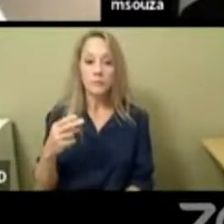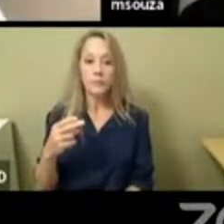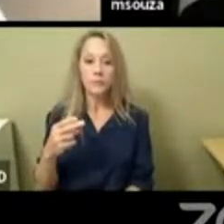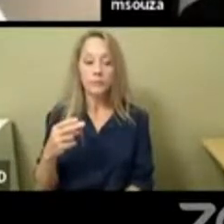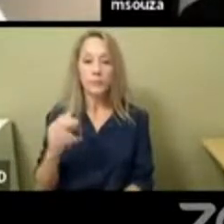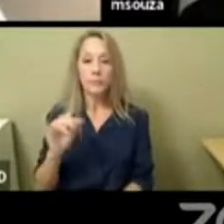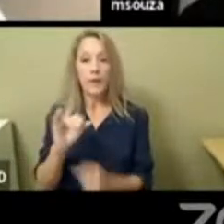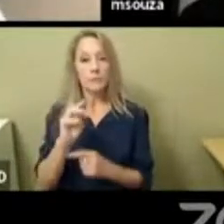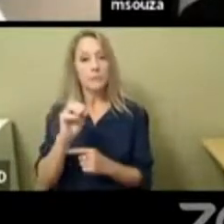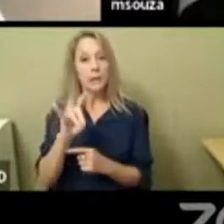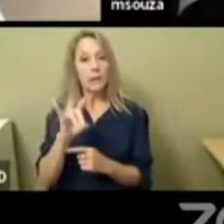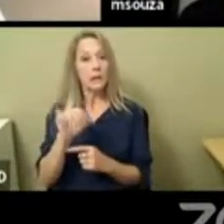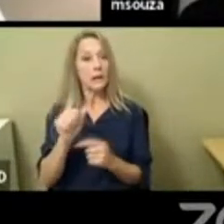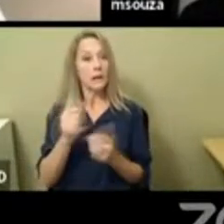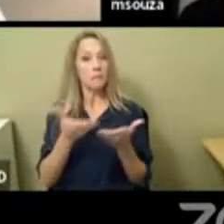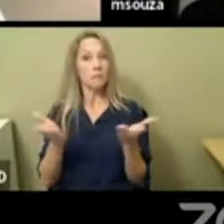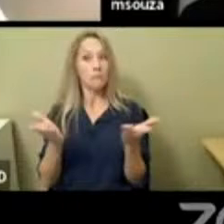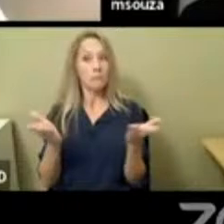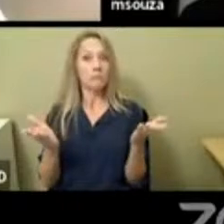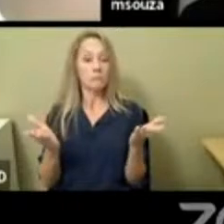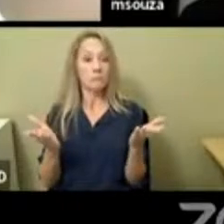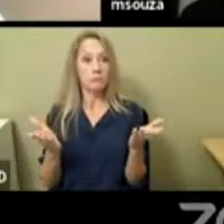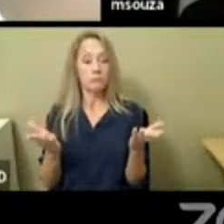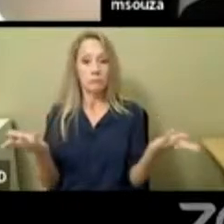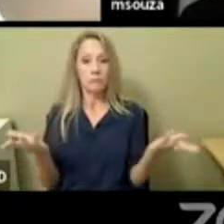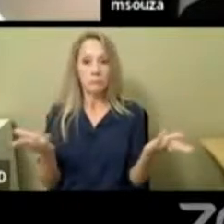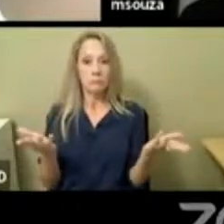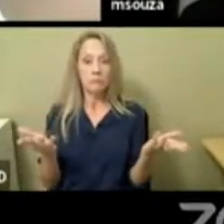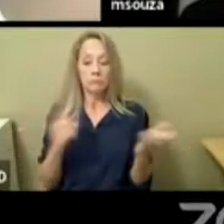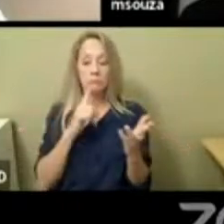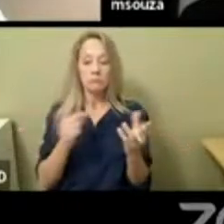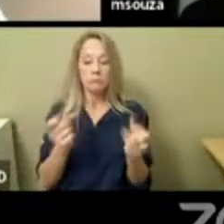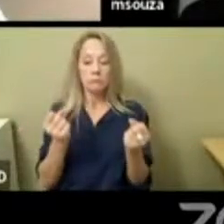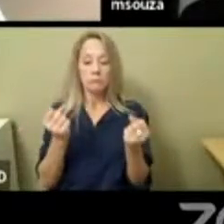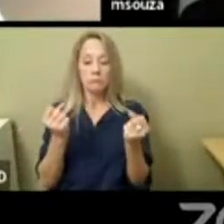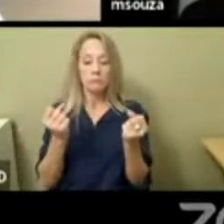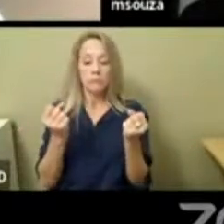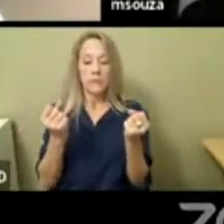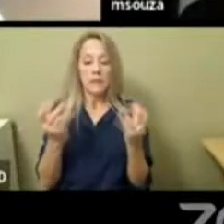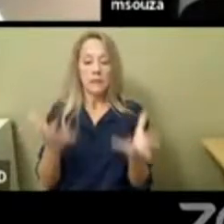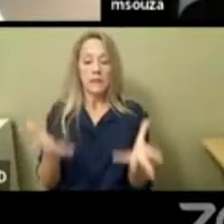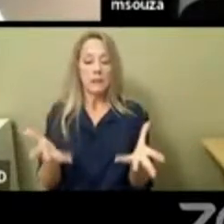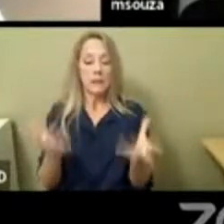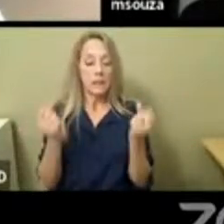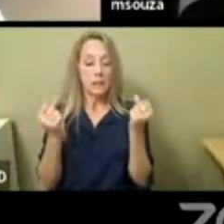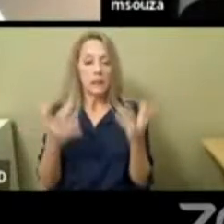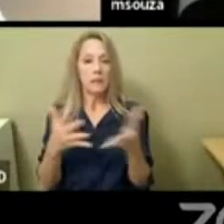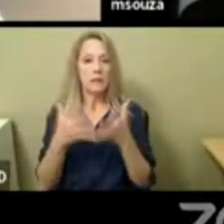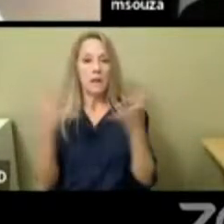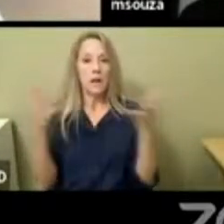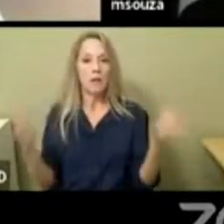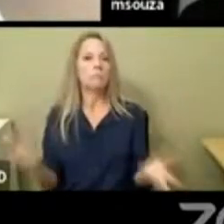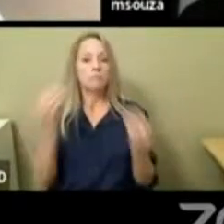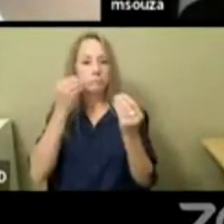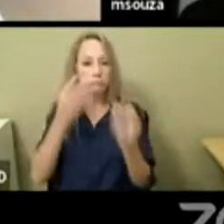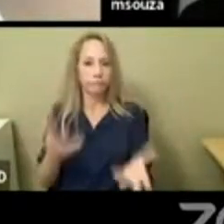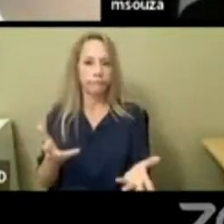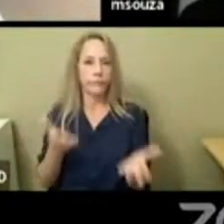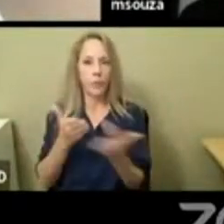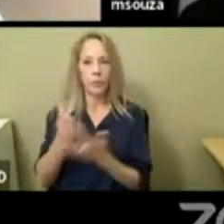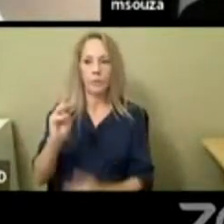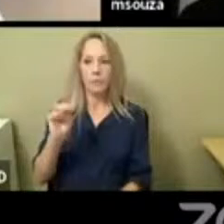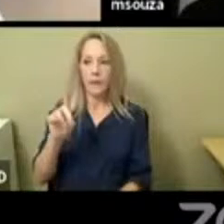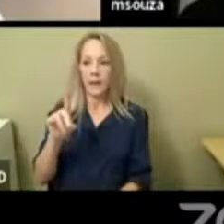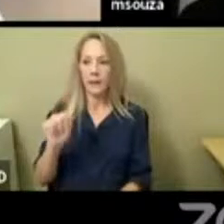media, there's just been tremendous amounts of coverage, all through the media at many